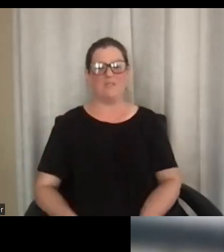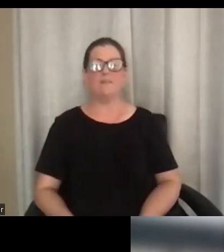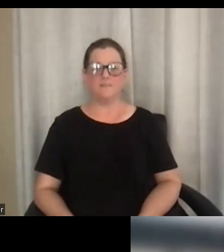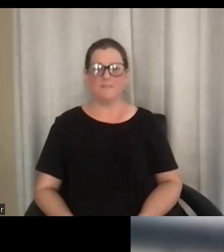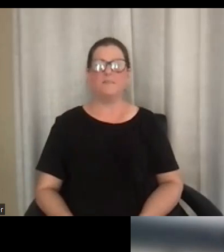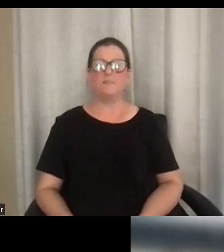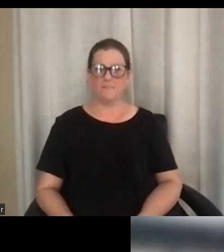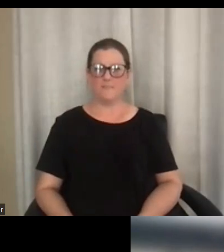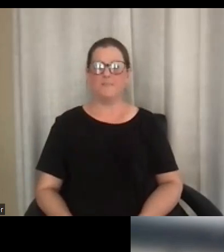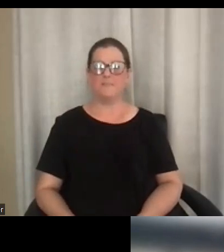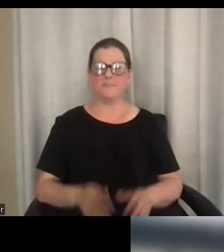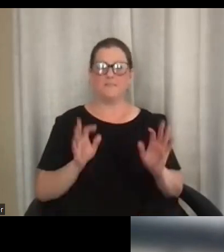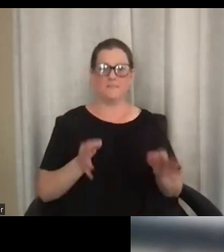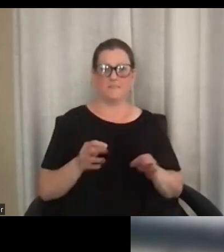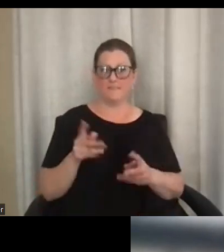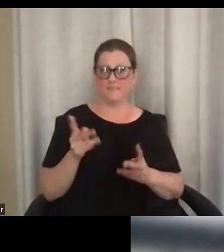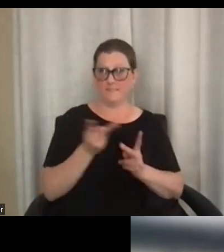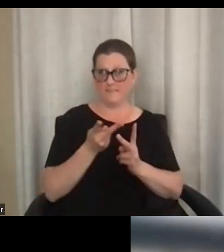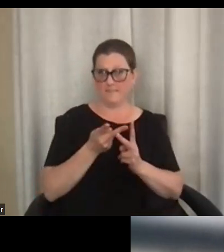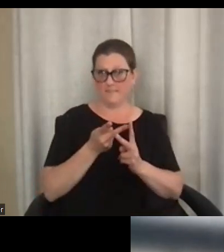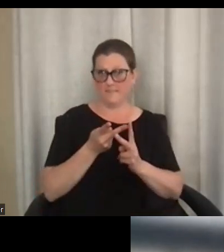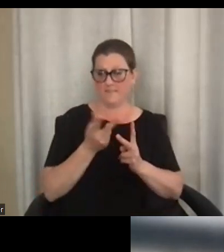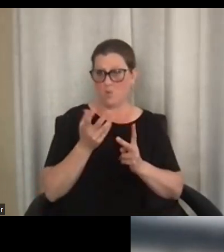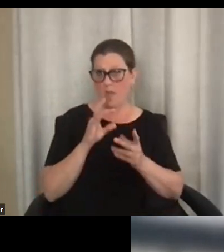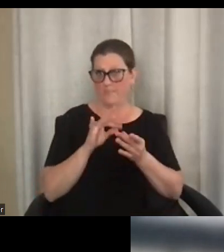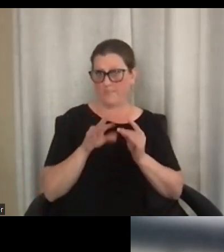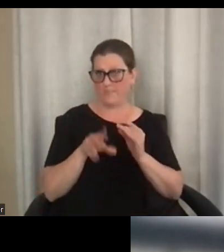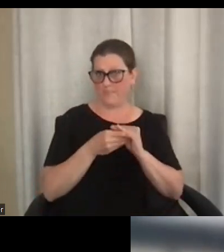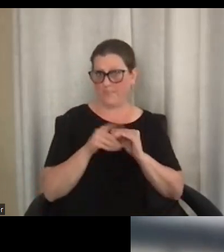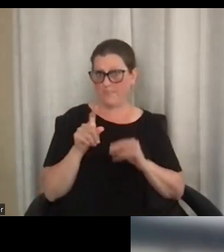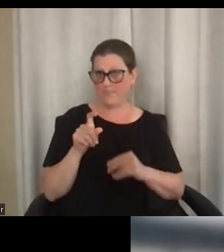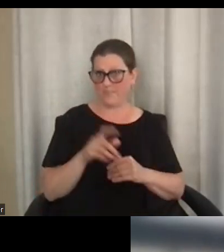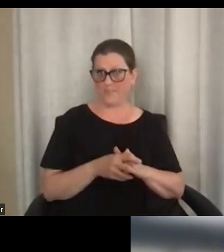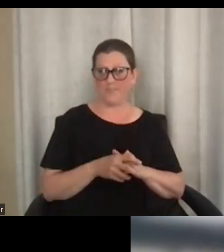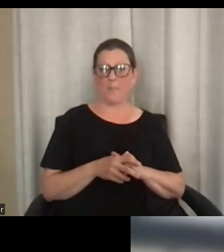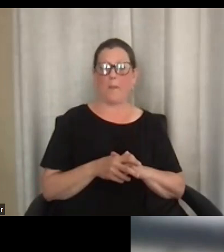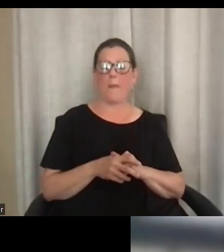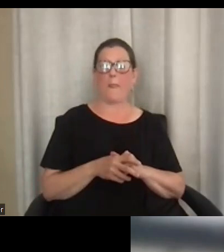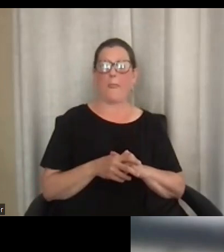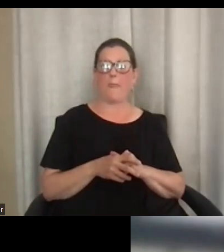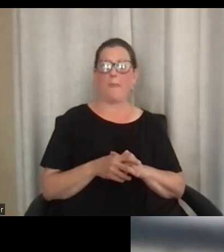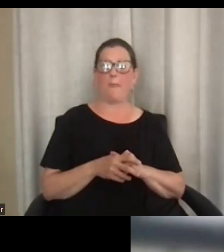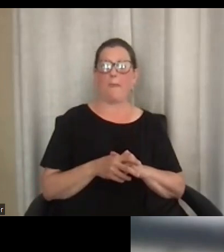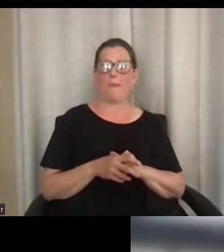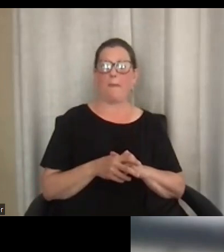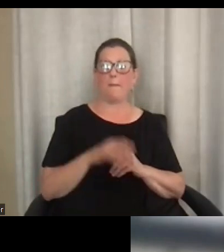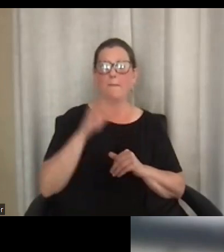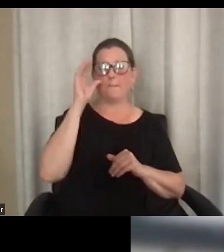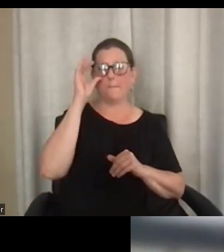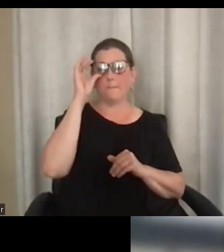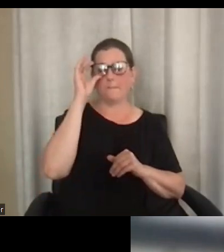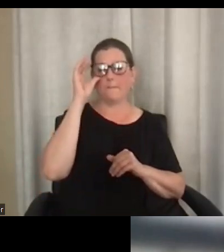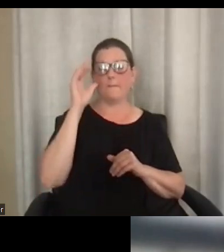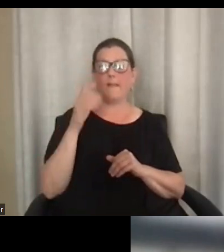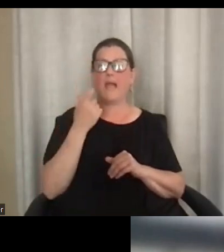Absolutely. Claudia or Lindsay, anything you would add in terms of work happening in Massachusetts? I just looked